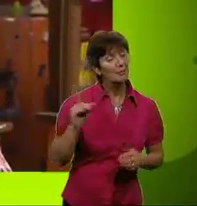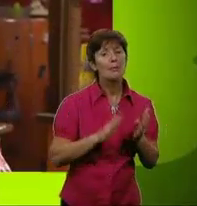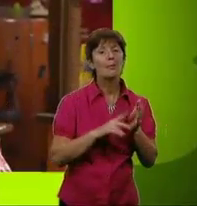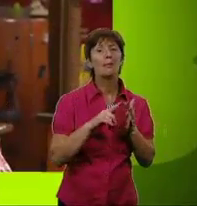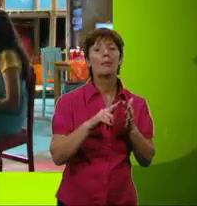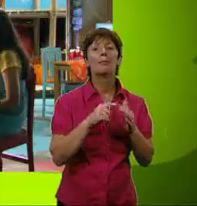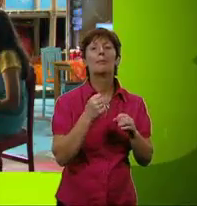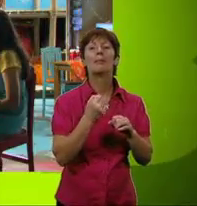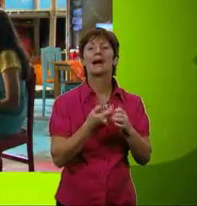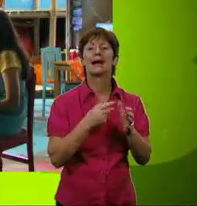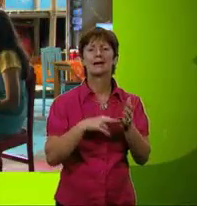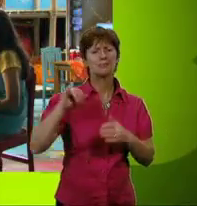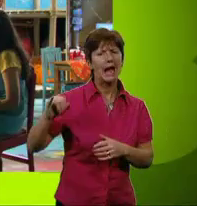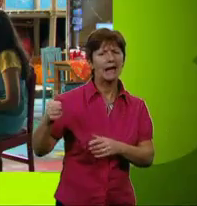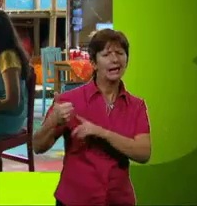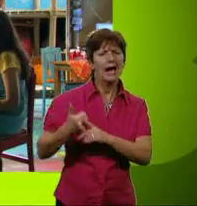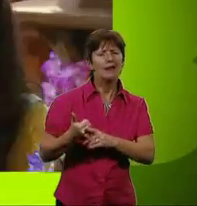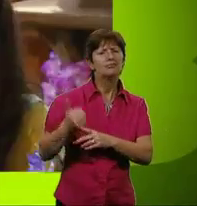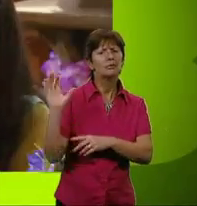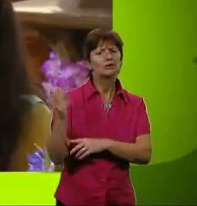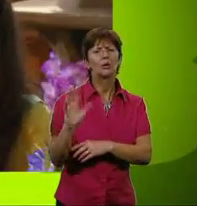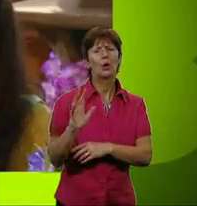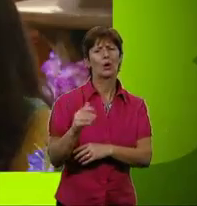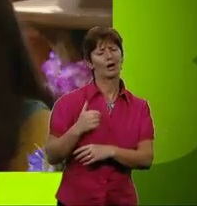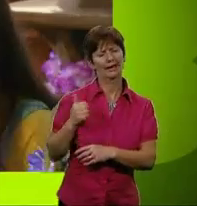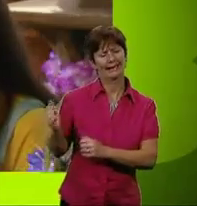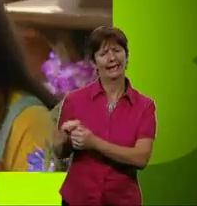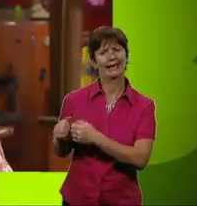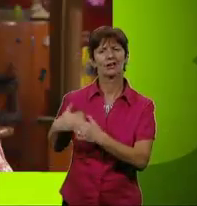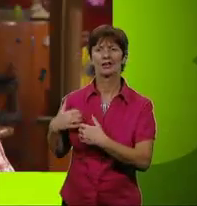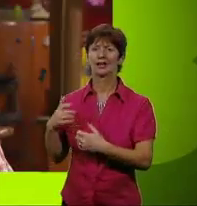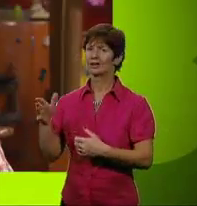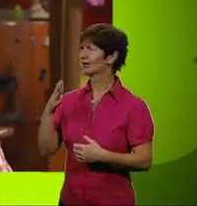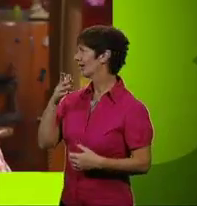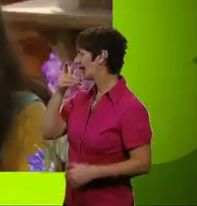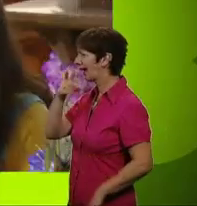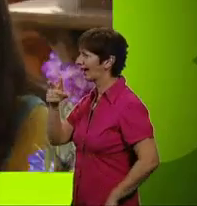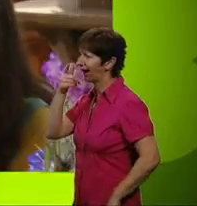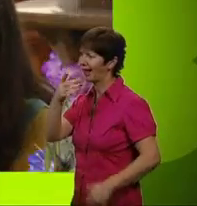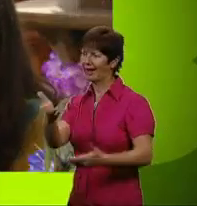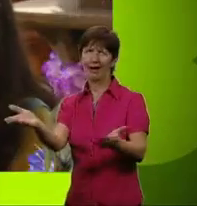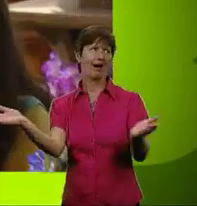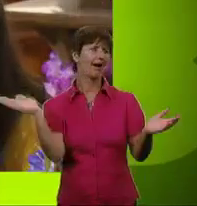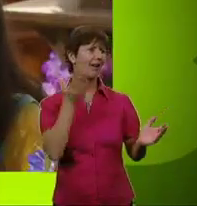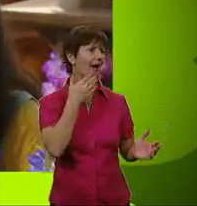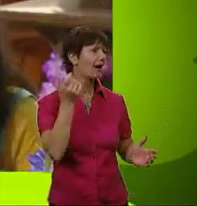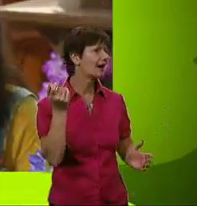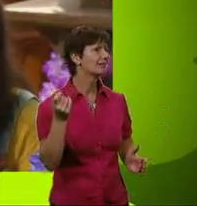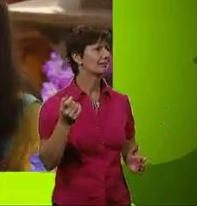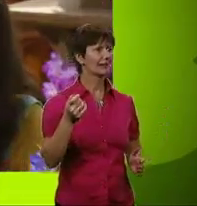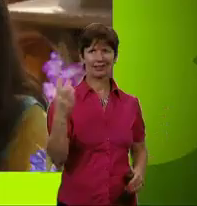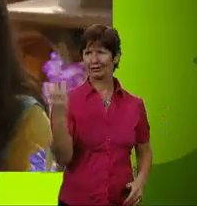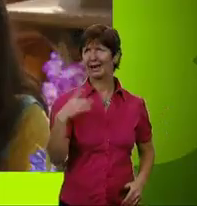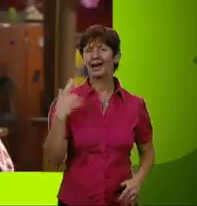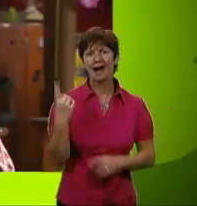Megan's not a bad assistant, as long as I keep her motivated. You're so lucky. Having a place like this, and only three of you living upstairs. Where I